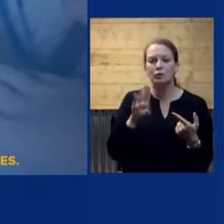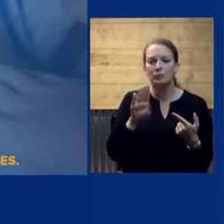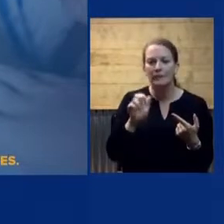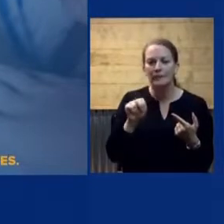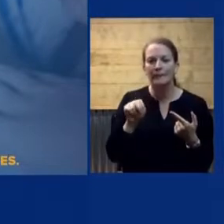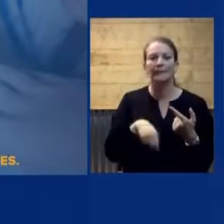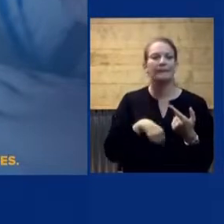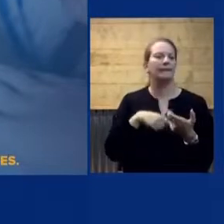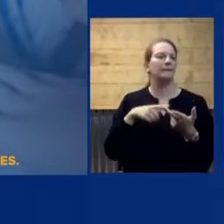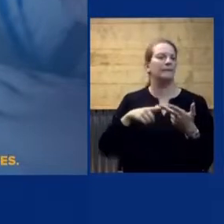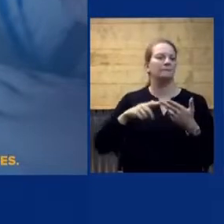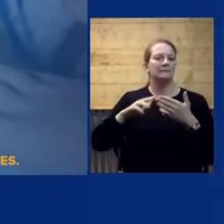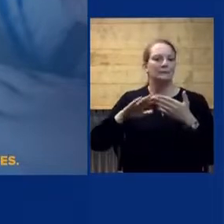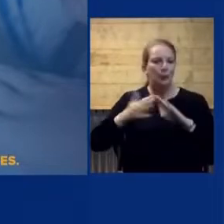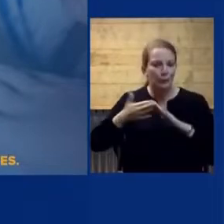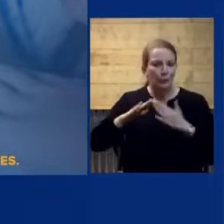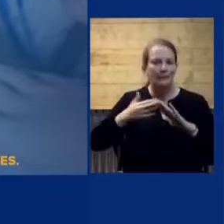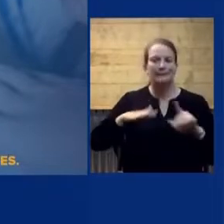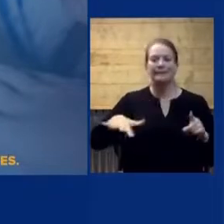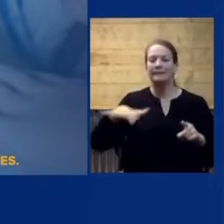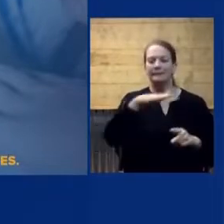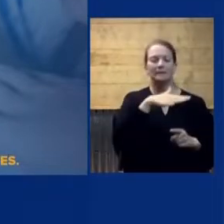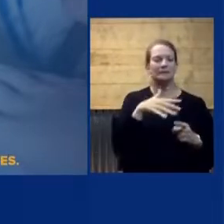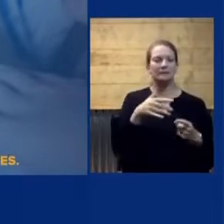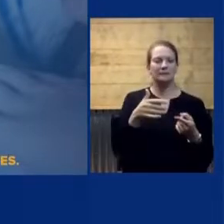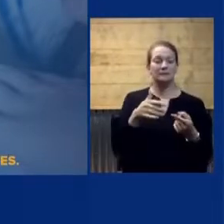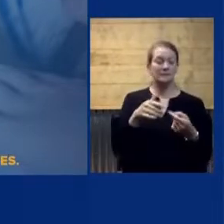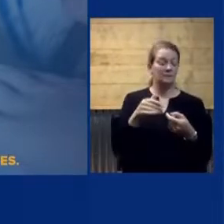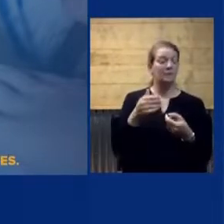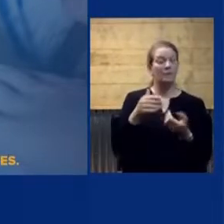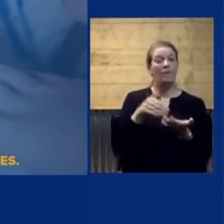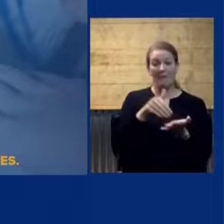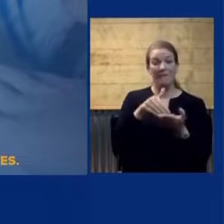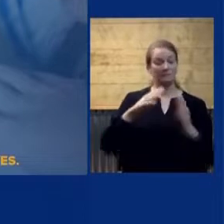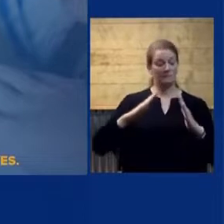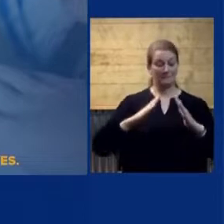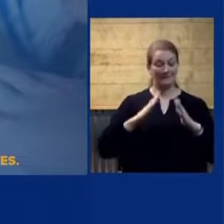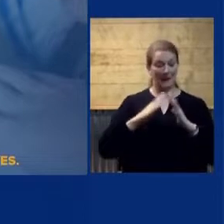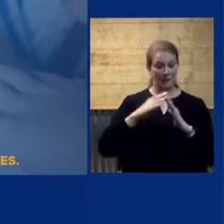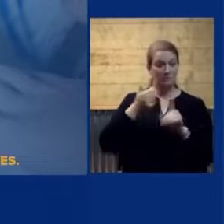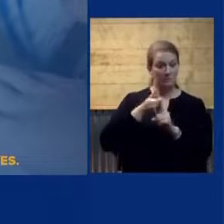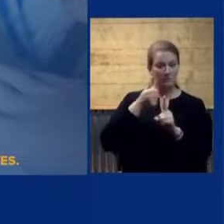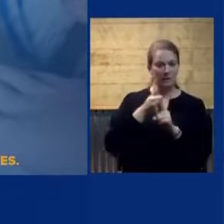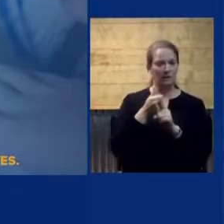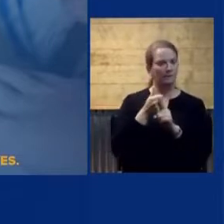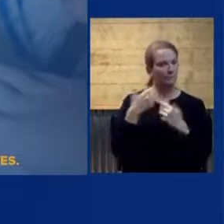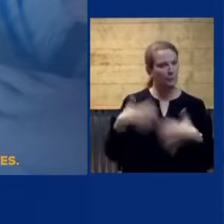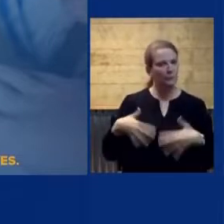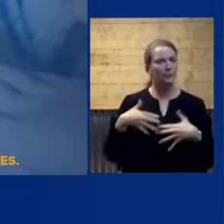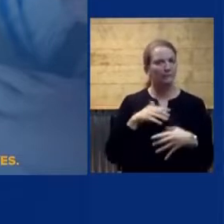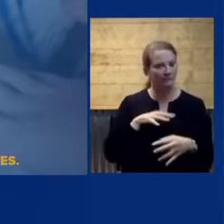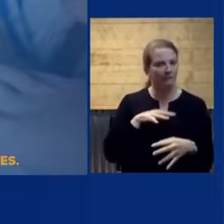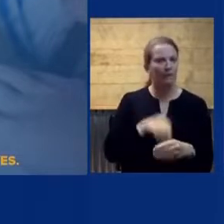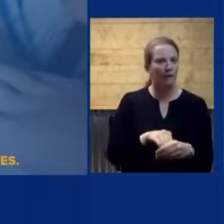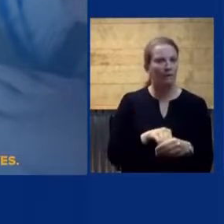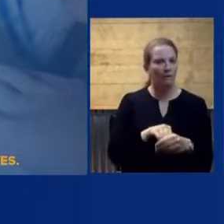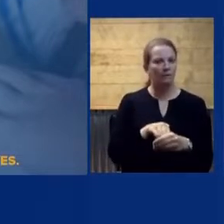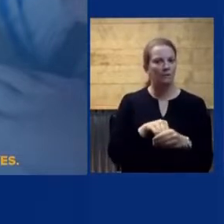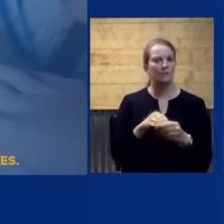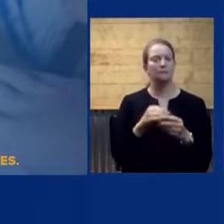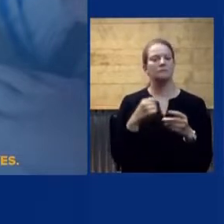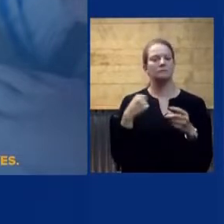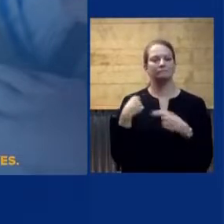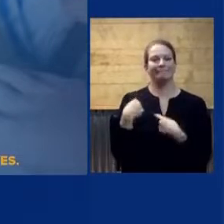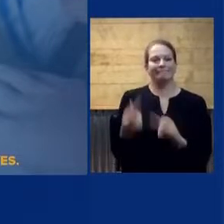Localities are very involved in their schools and school decisions. So we have been meeting with